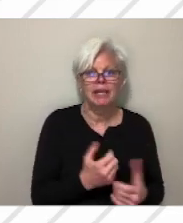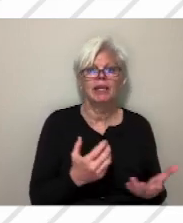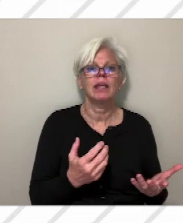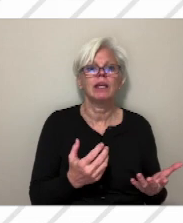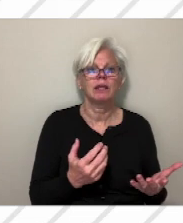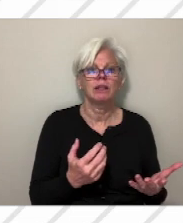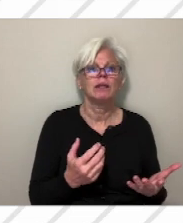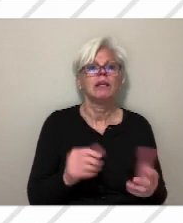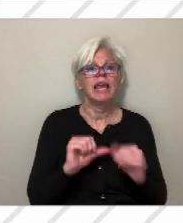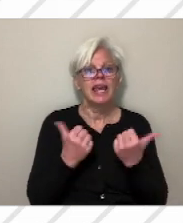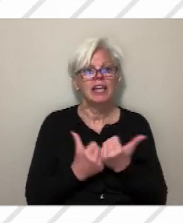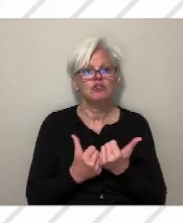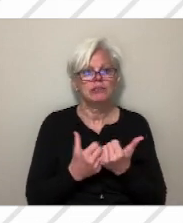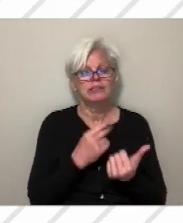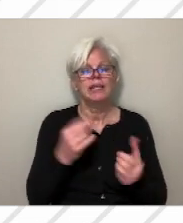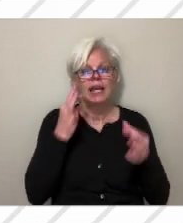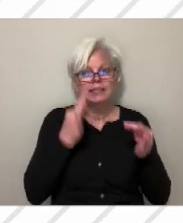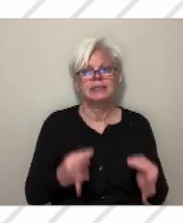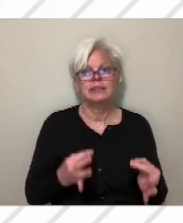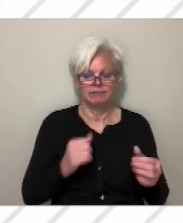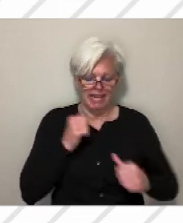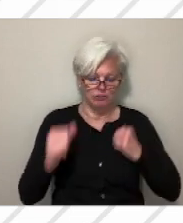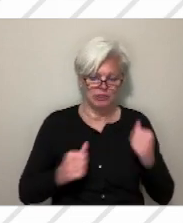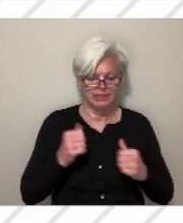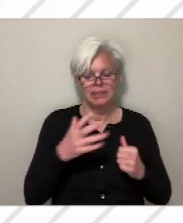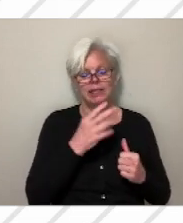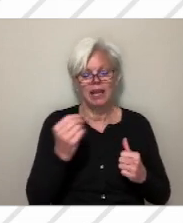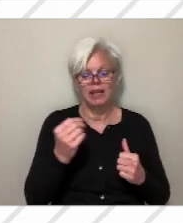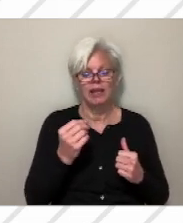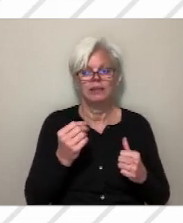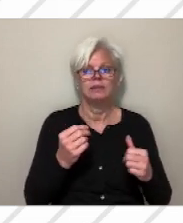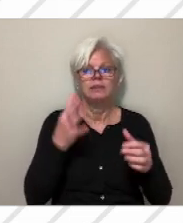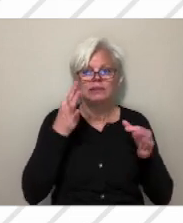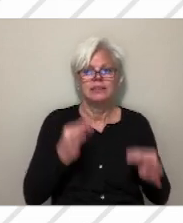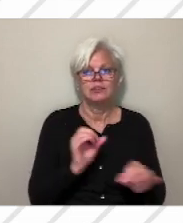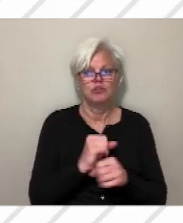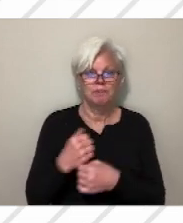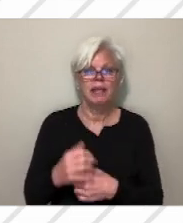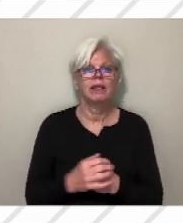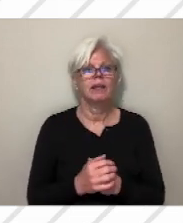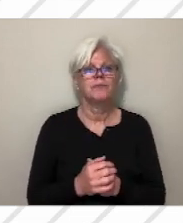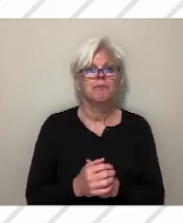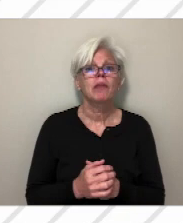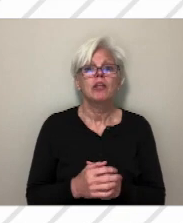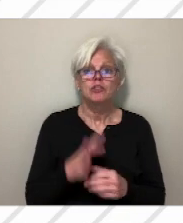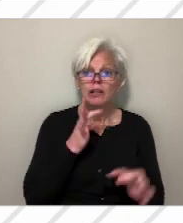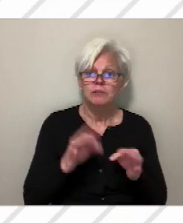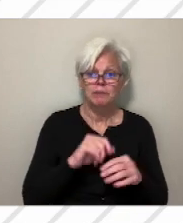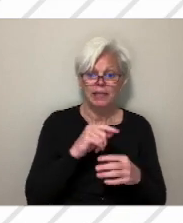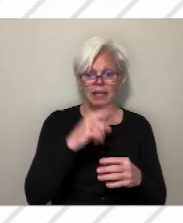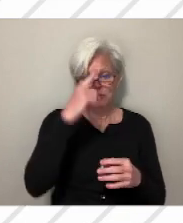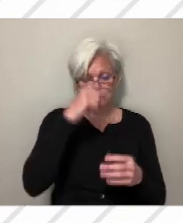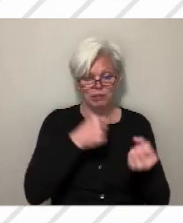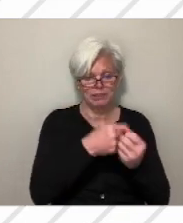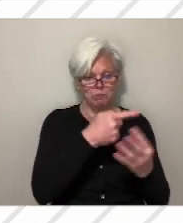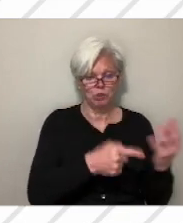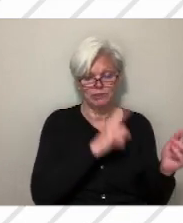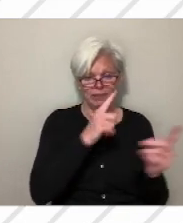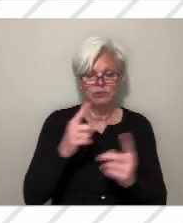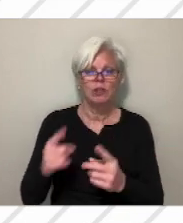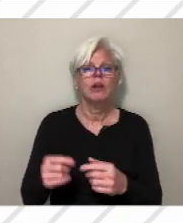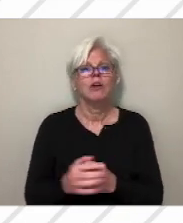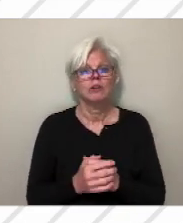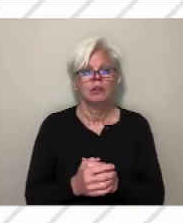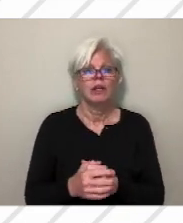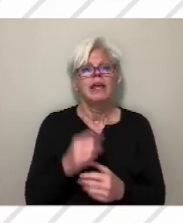about how the brain supports each of these developmental goals. These goals are super important for the development of the